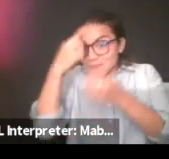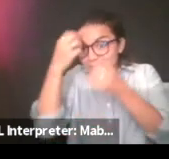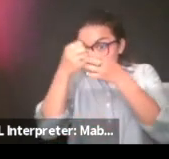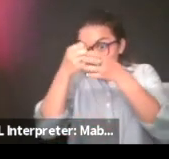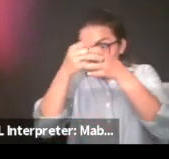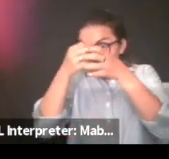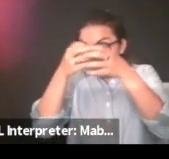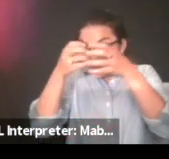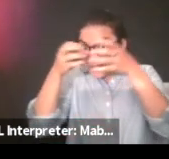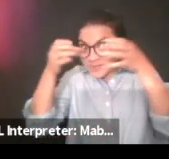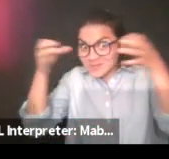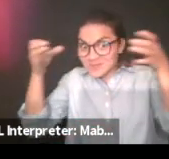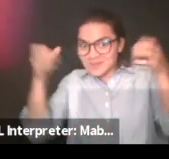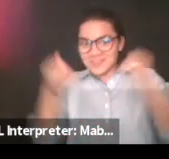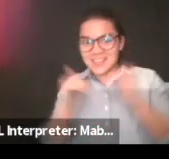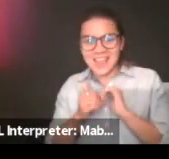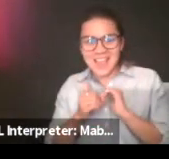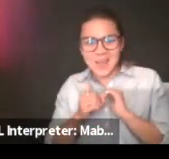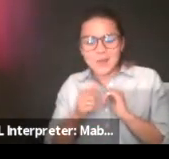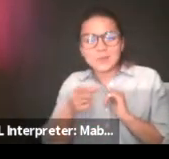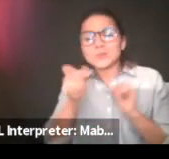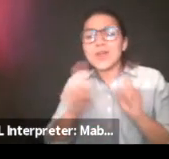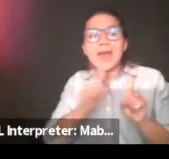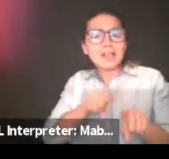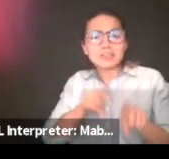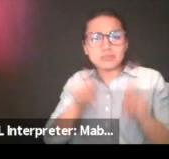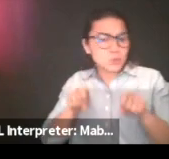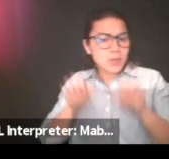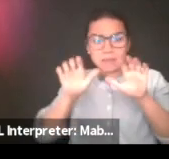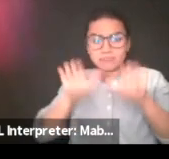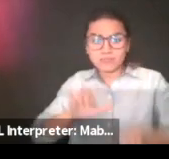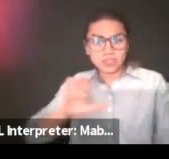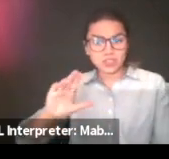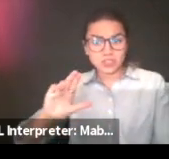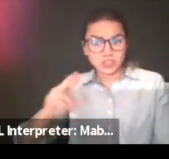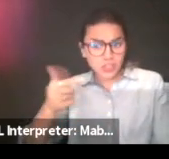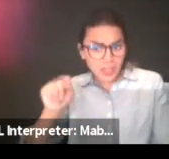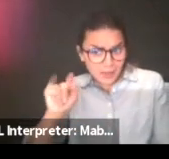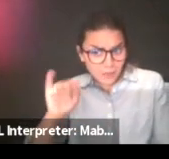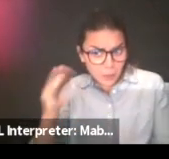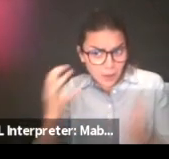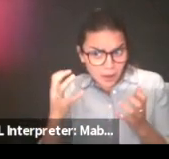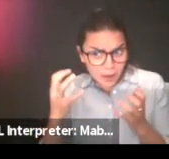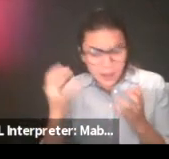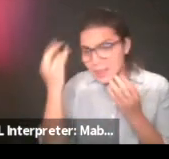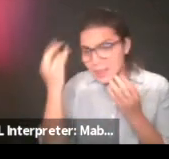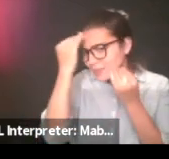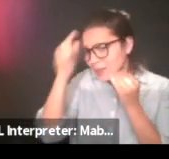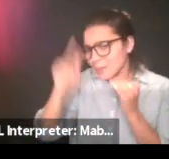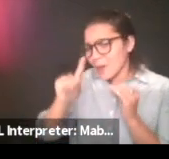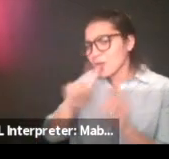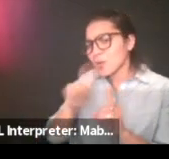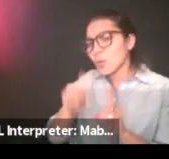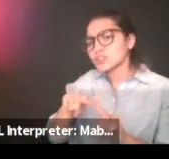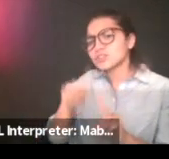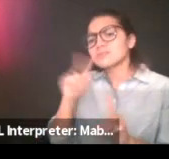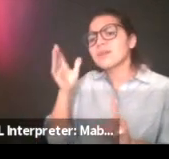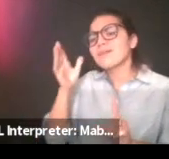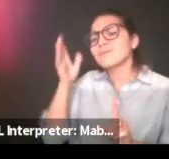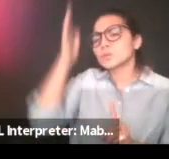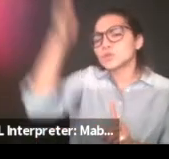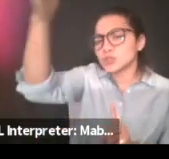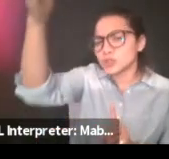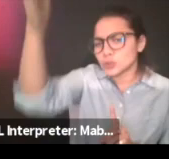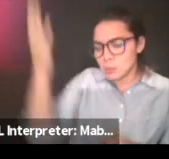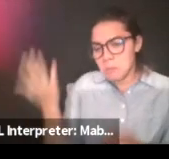you could put that in the chat, or you could just keep that to yourself and think about it as questions for the future. You know, why did you sign up for this workshop? What brought